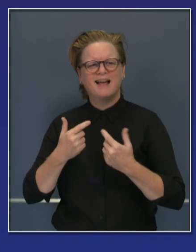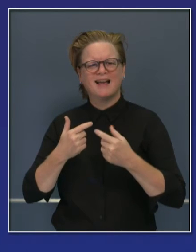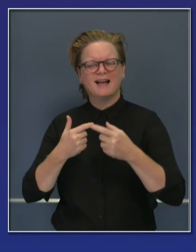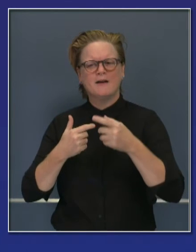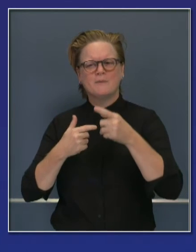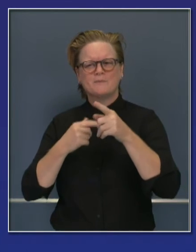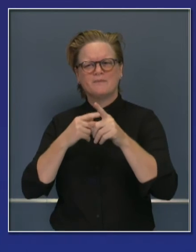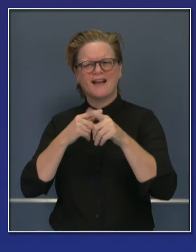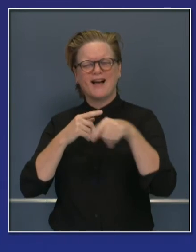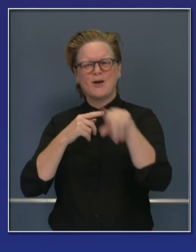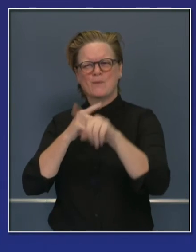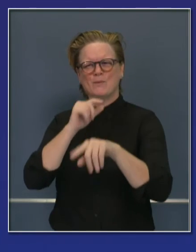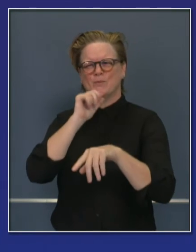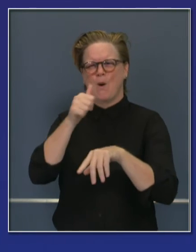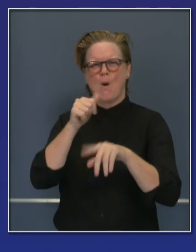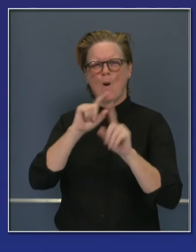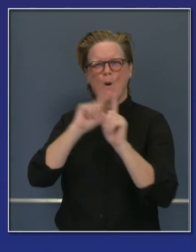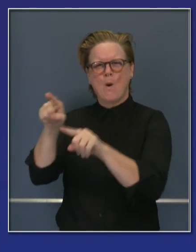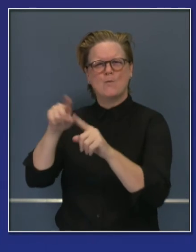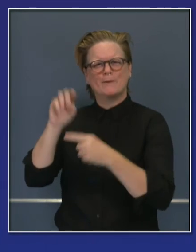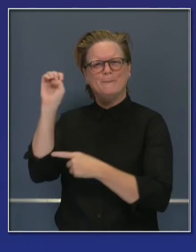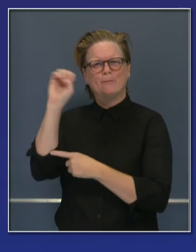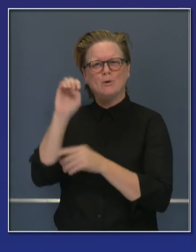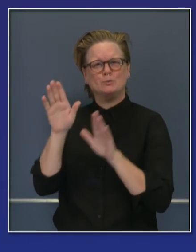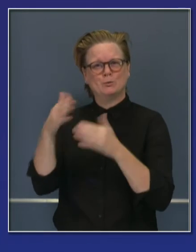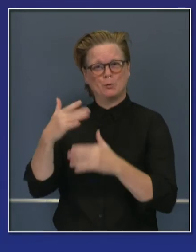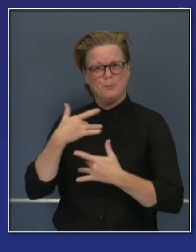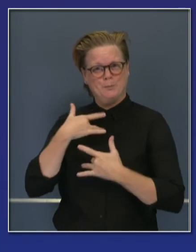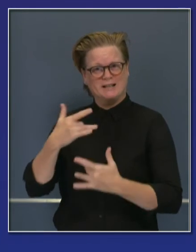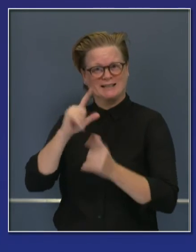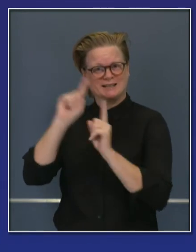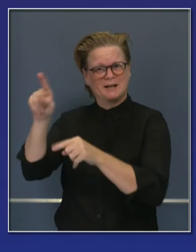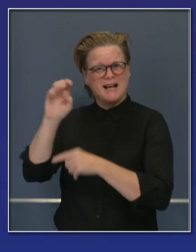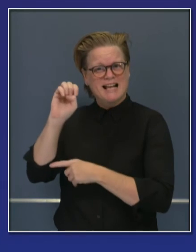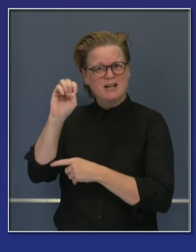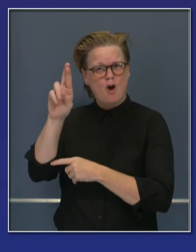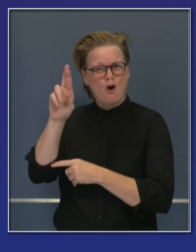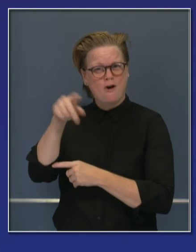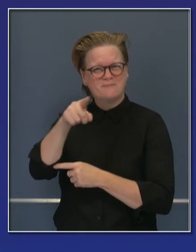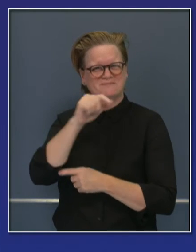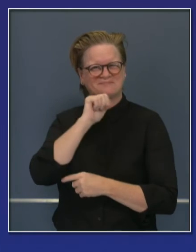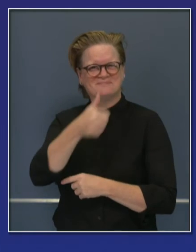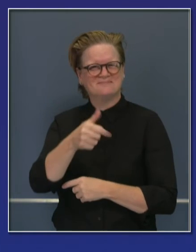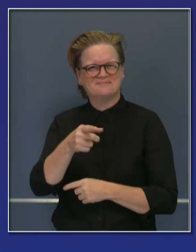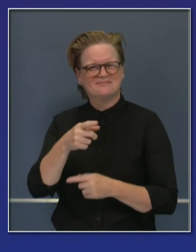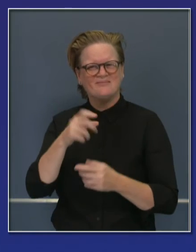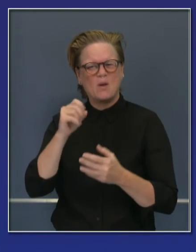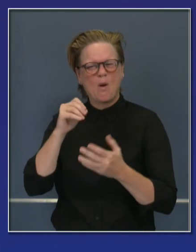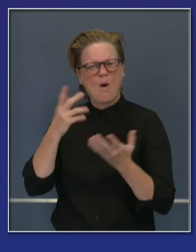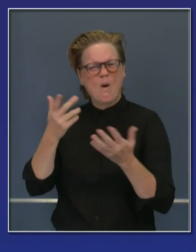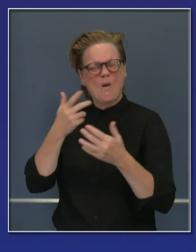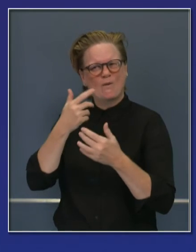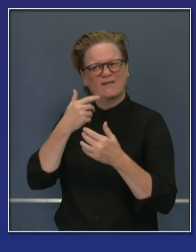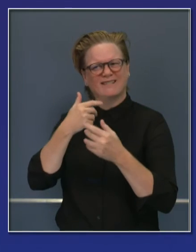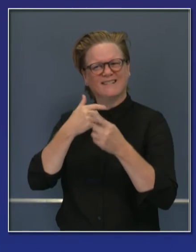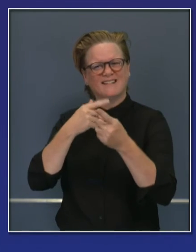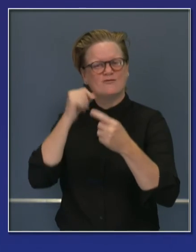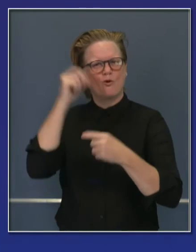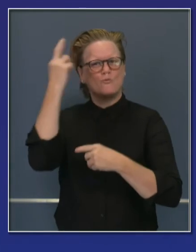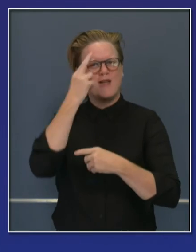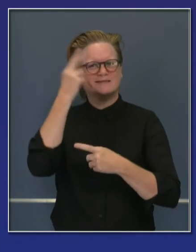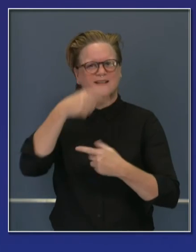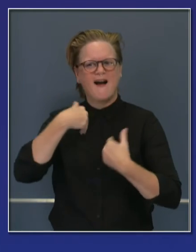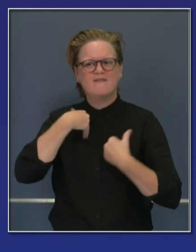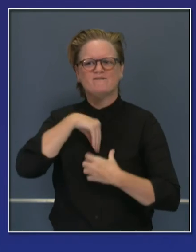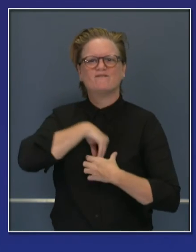an emergency room, or be admitted, that they are exactly the individuals. We are the individuals who can spread COVID-19